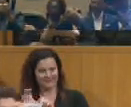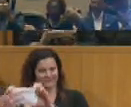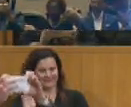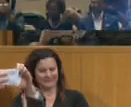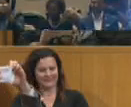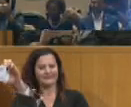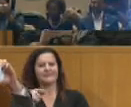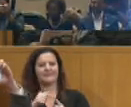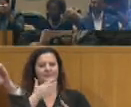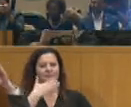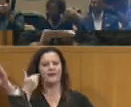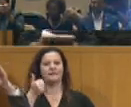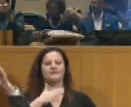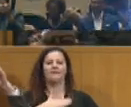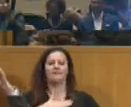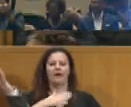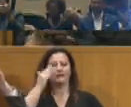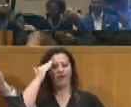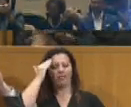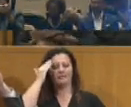and authorities which are